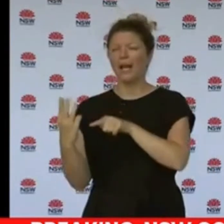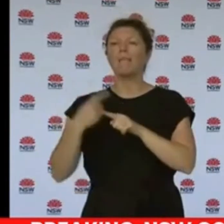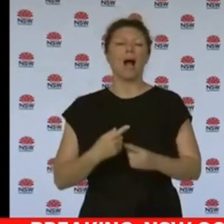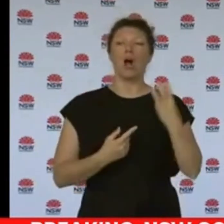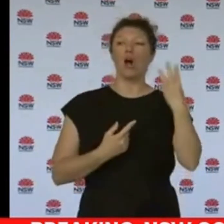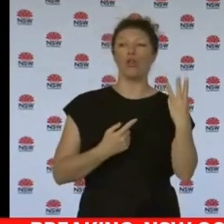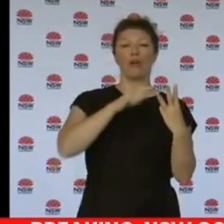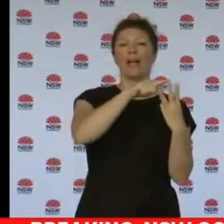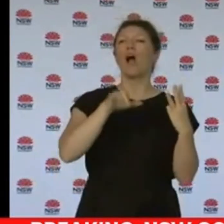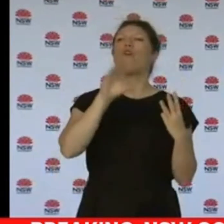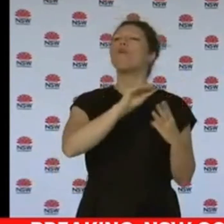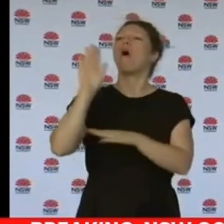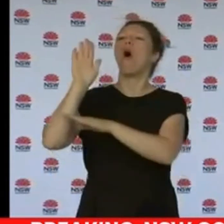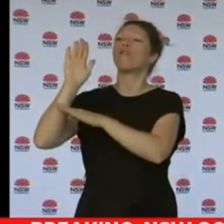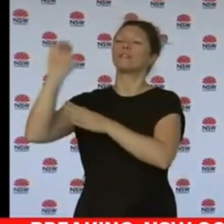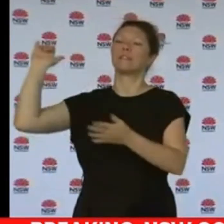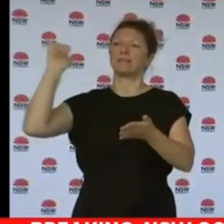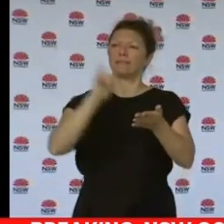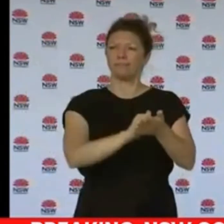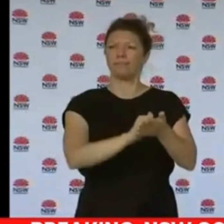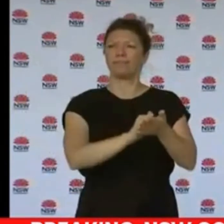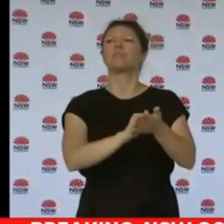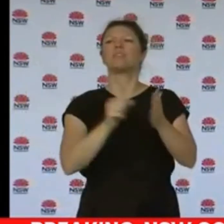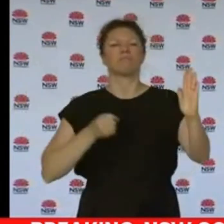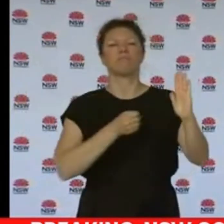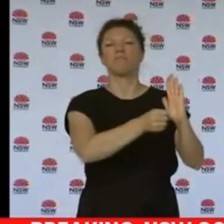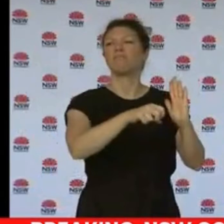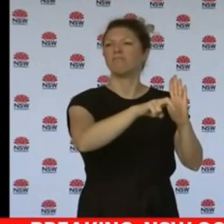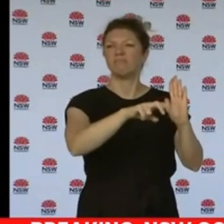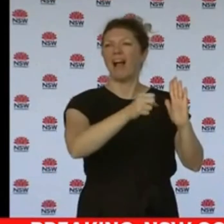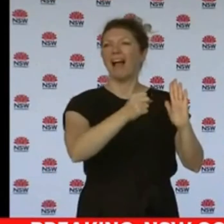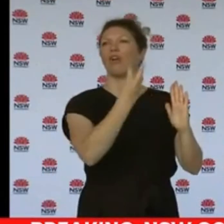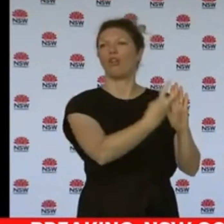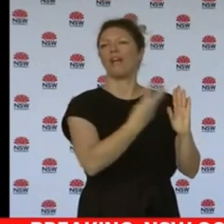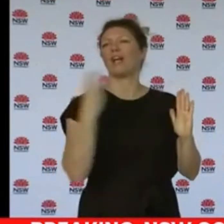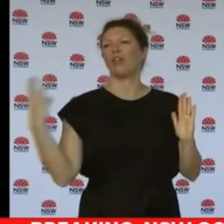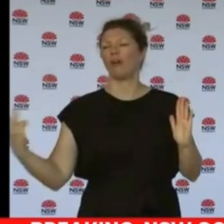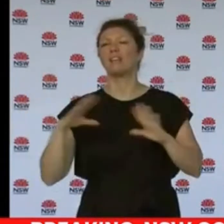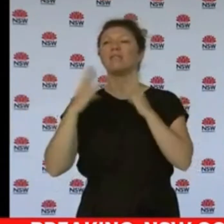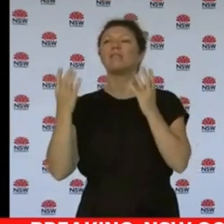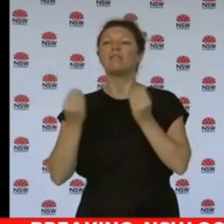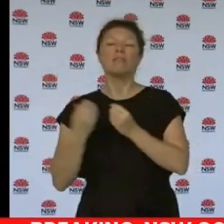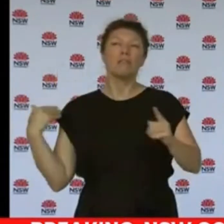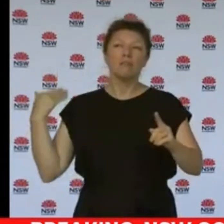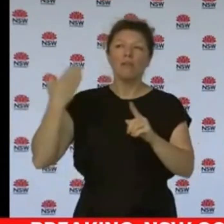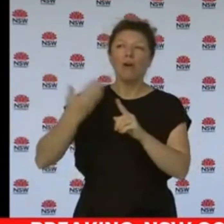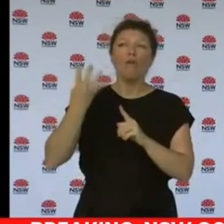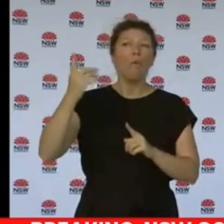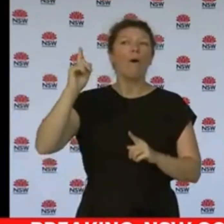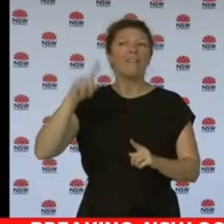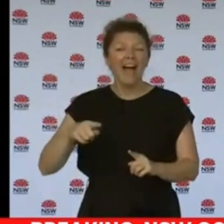and there were 3 new cases of overseas acquired COVID. So this brings the total number of cases in New South Wales to